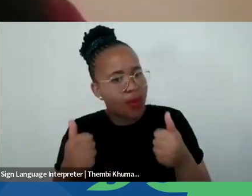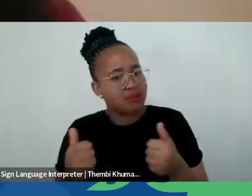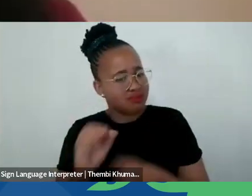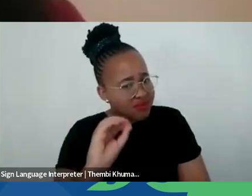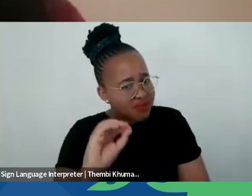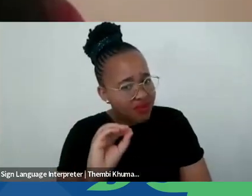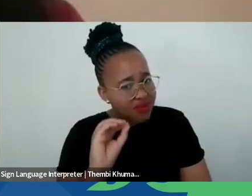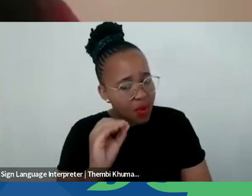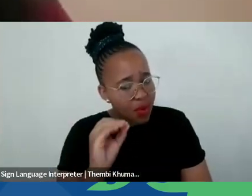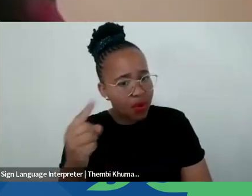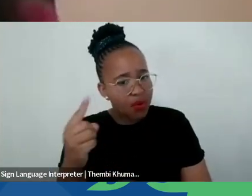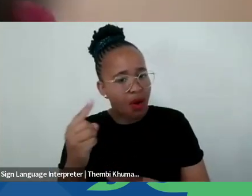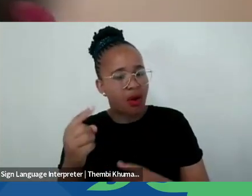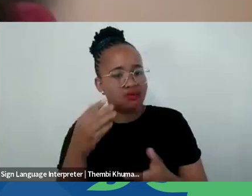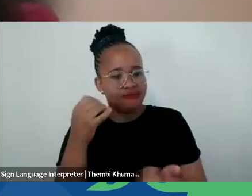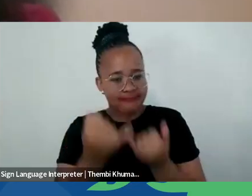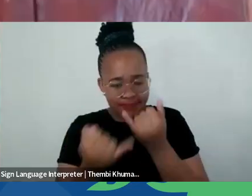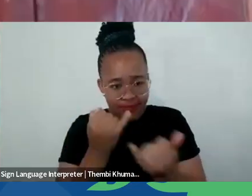benefits of the sexualized drug use?